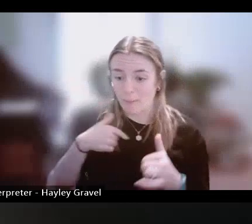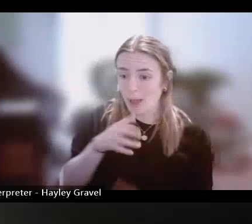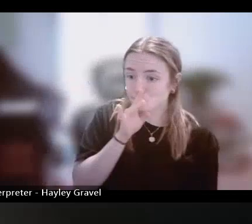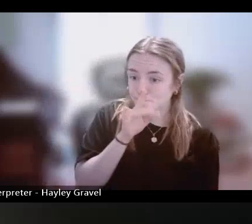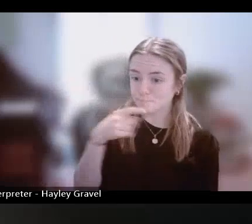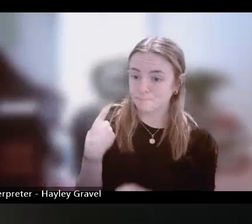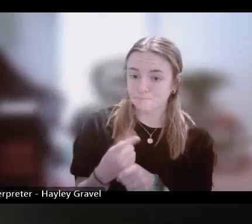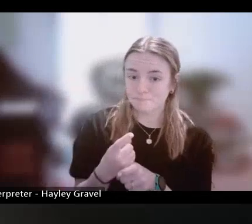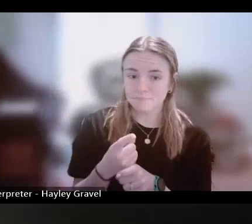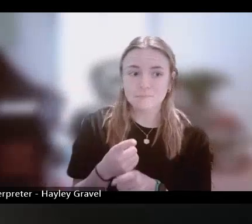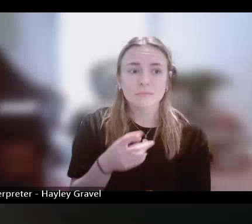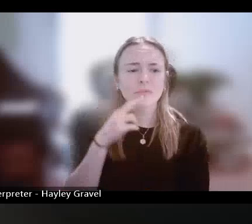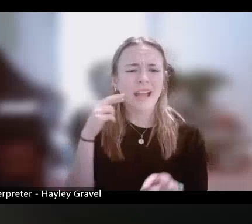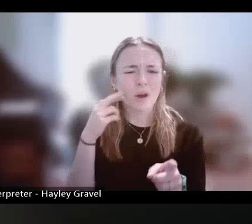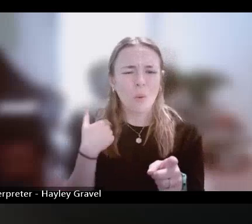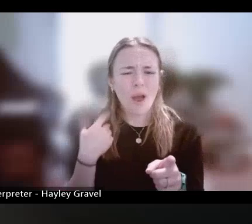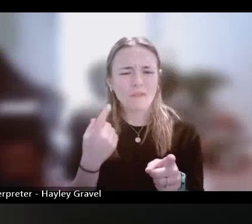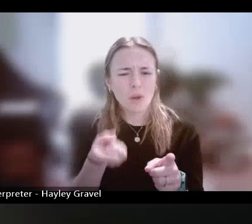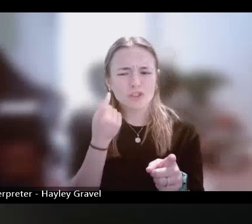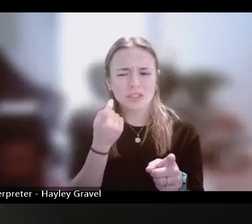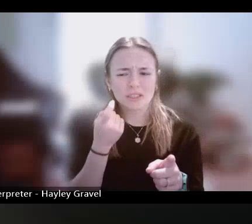Raquel, do you have another question or comment?